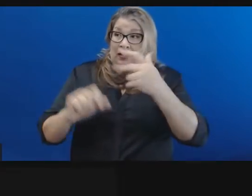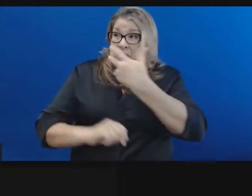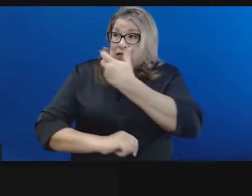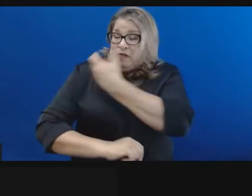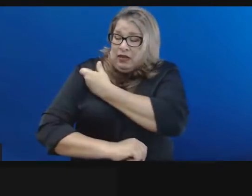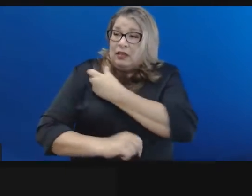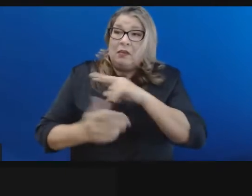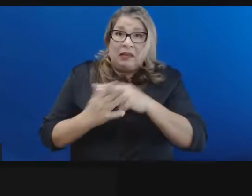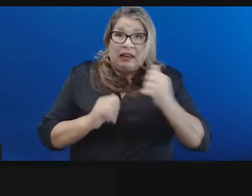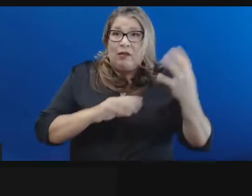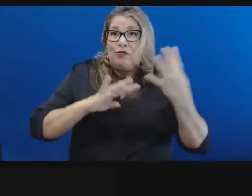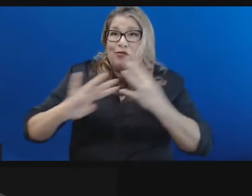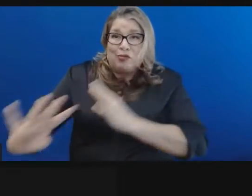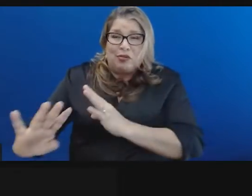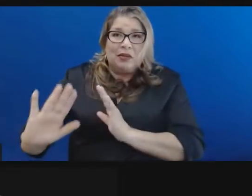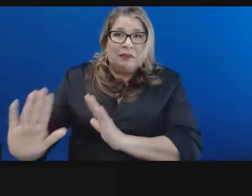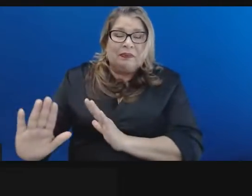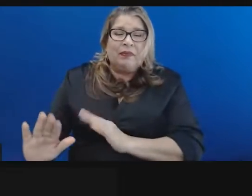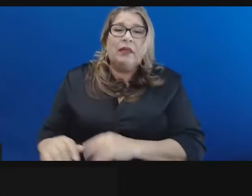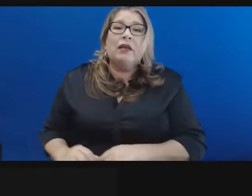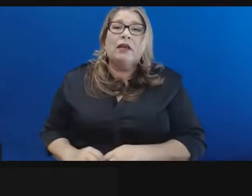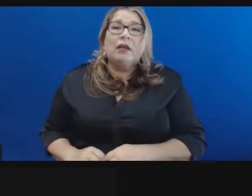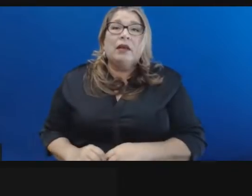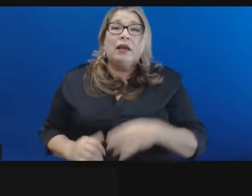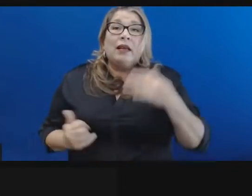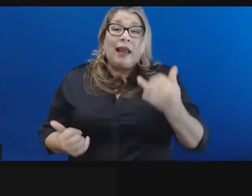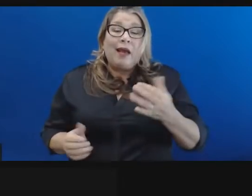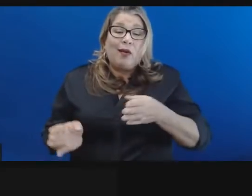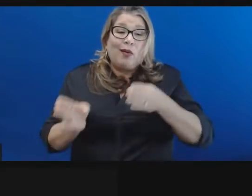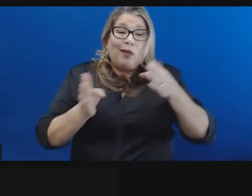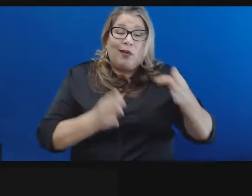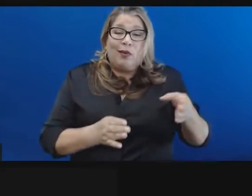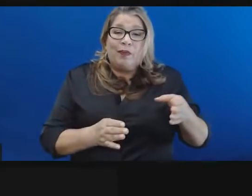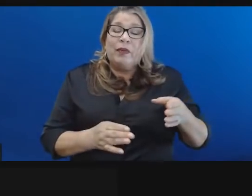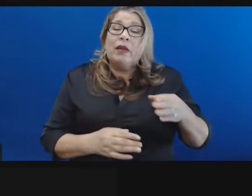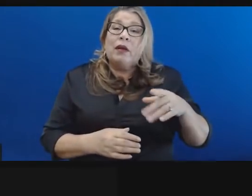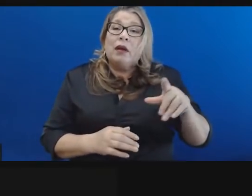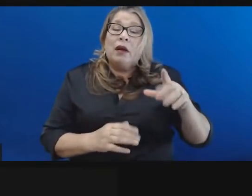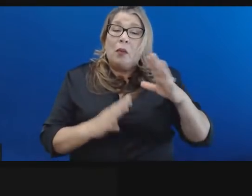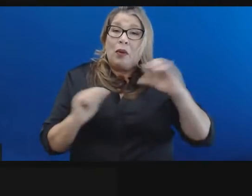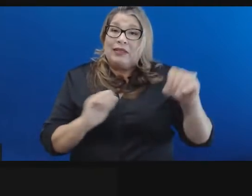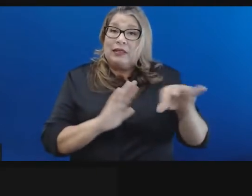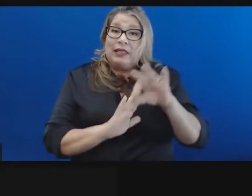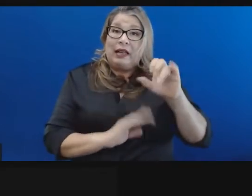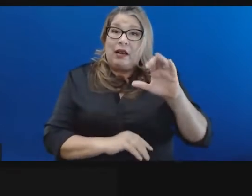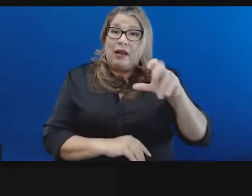first 100 days. So with vaccinations accelerating, do you anticipate